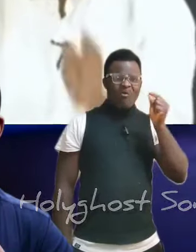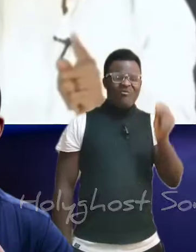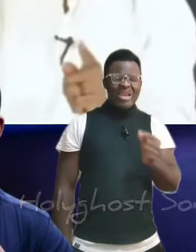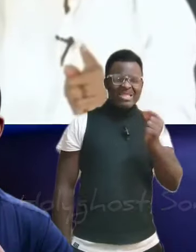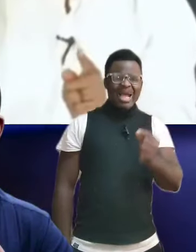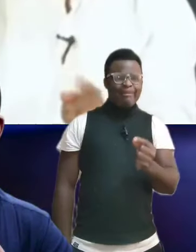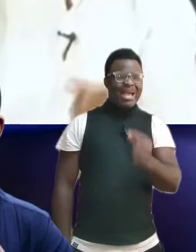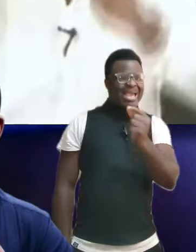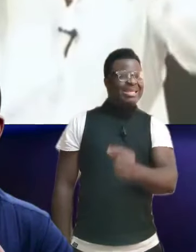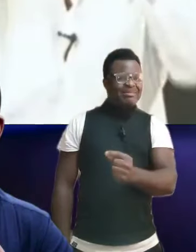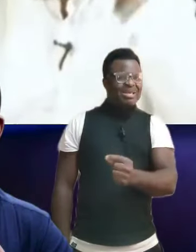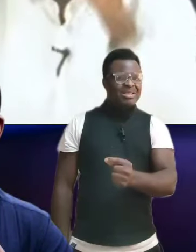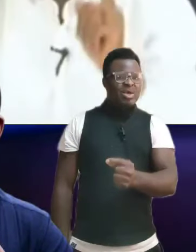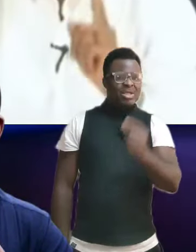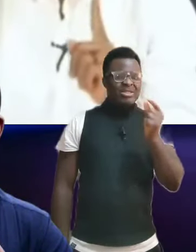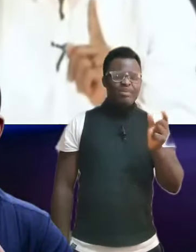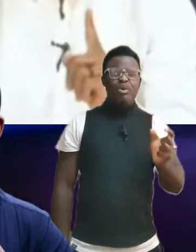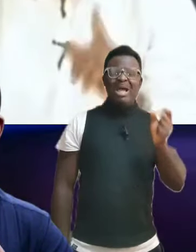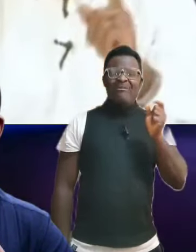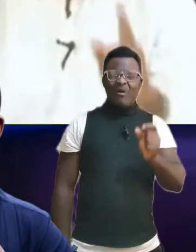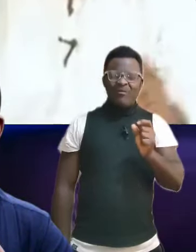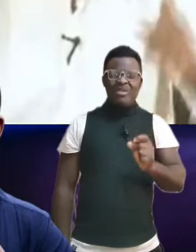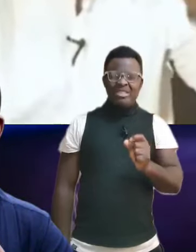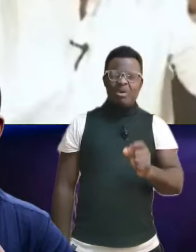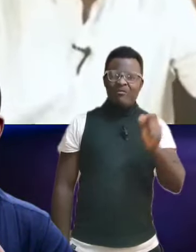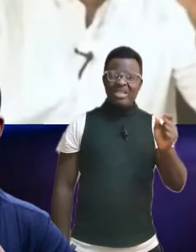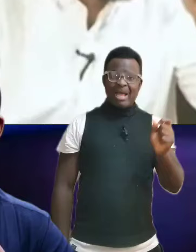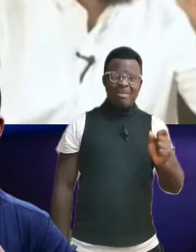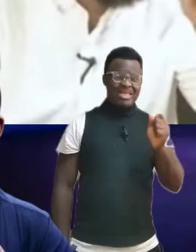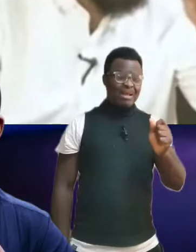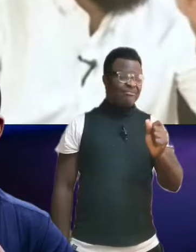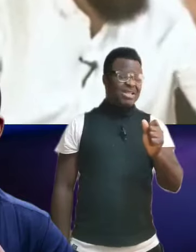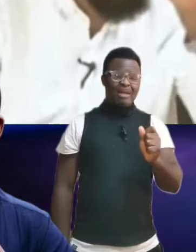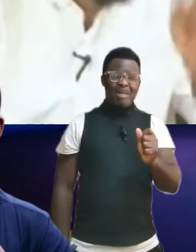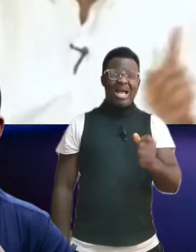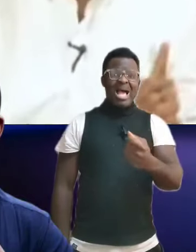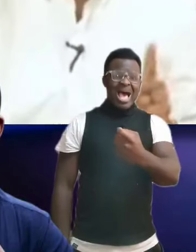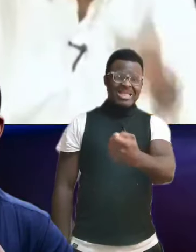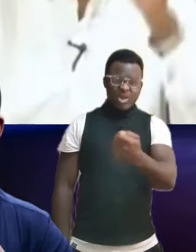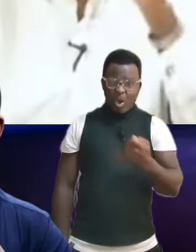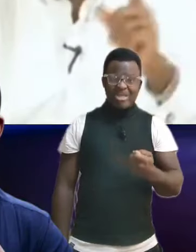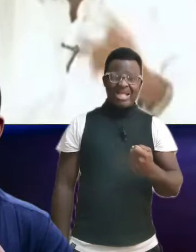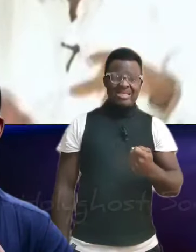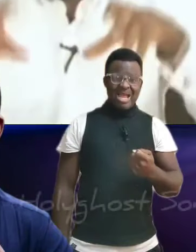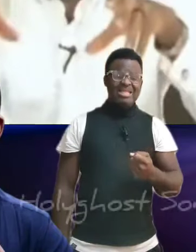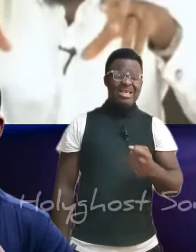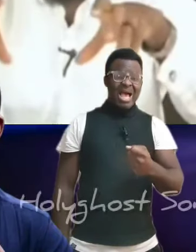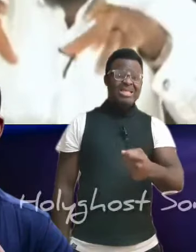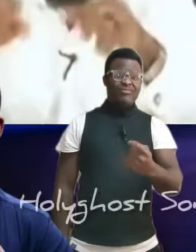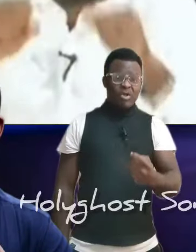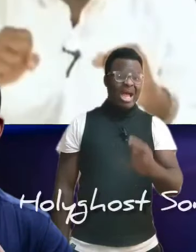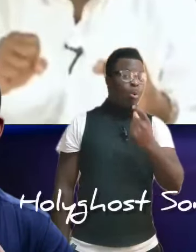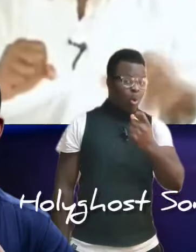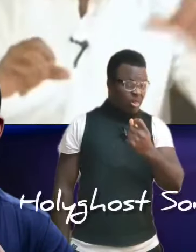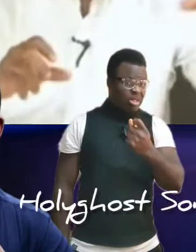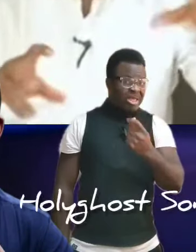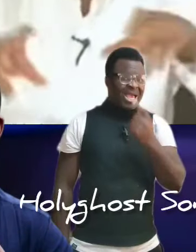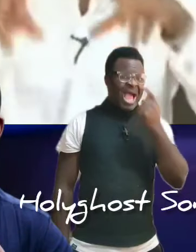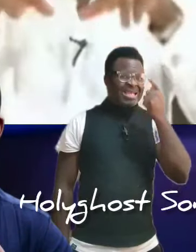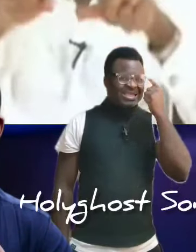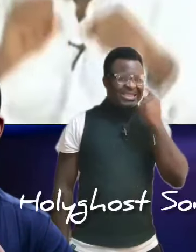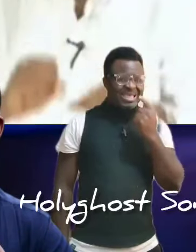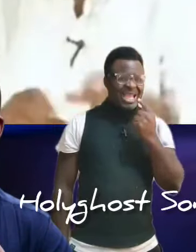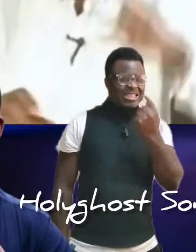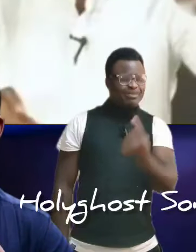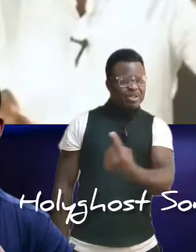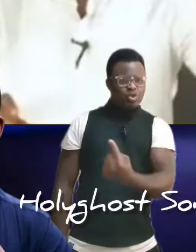in a matter should refrain from making extrajudicial comments on a matter that the court is already seized of. Okay. The court is